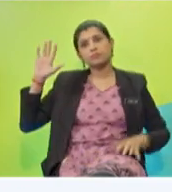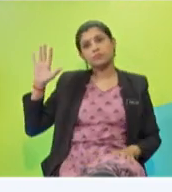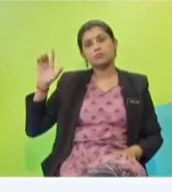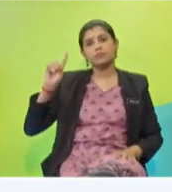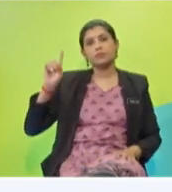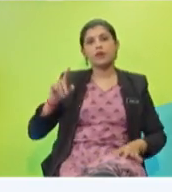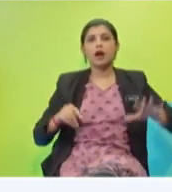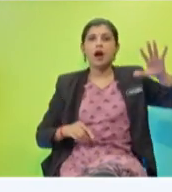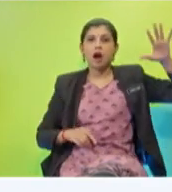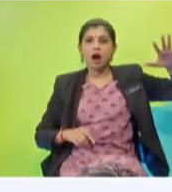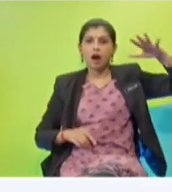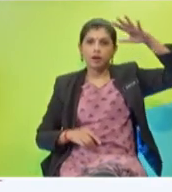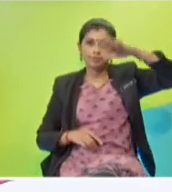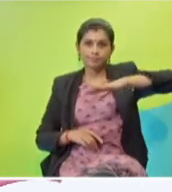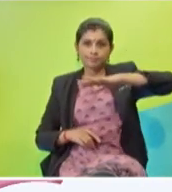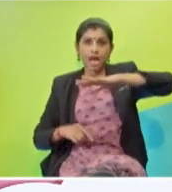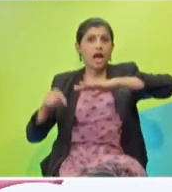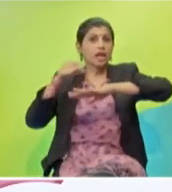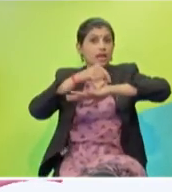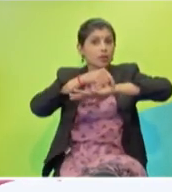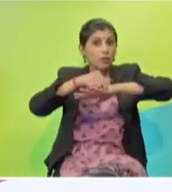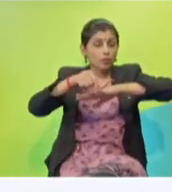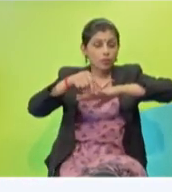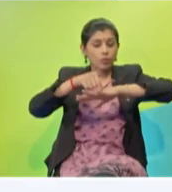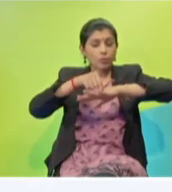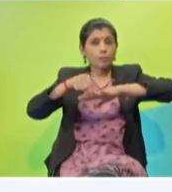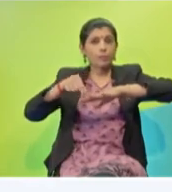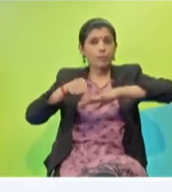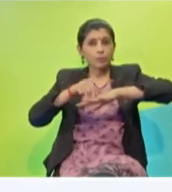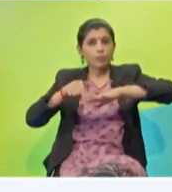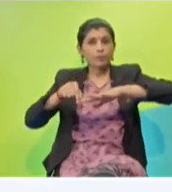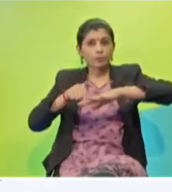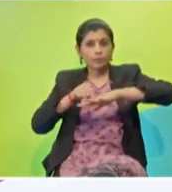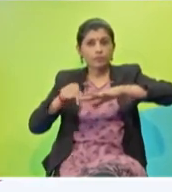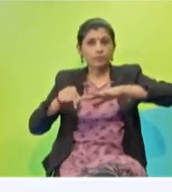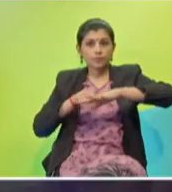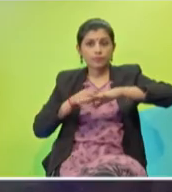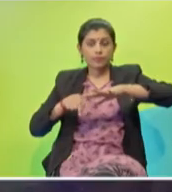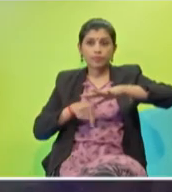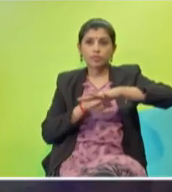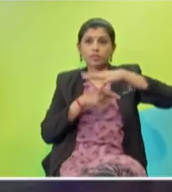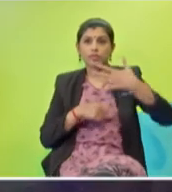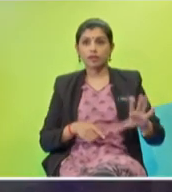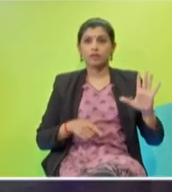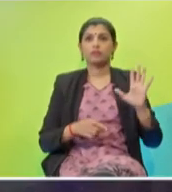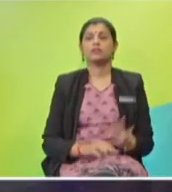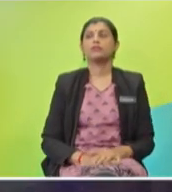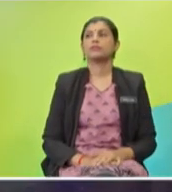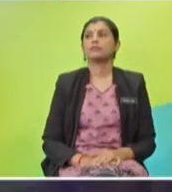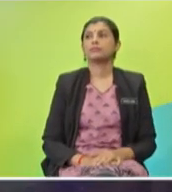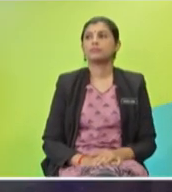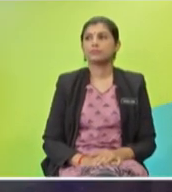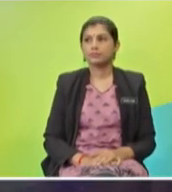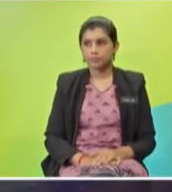hand. Because we write with that right hand. Okay. Yeah. All right. Okay, ready? So, what we need to know is, for